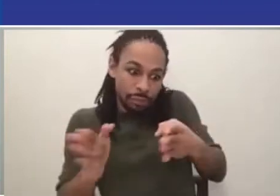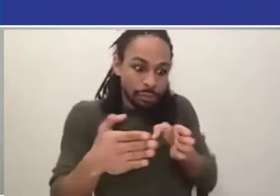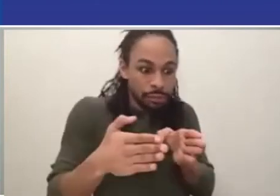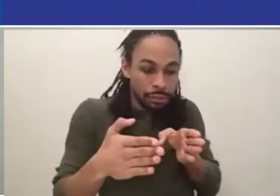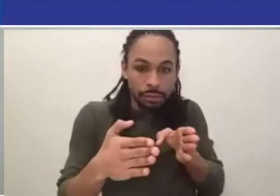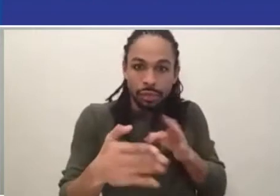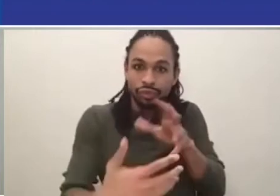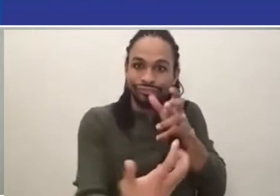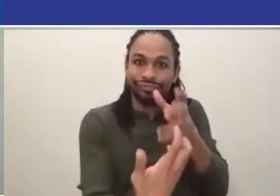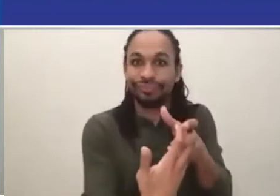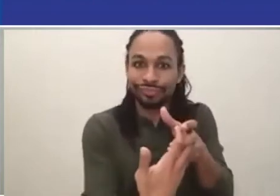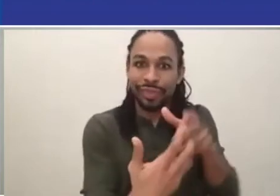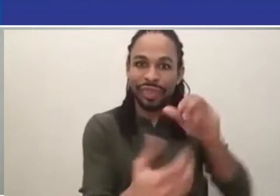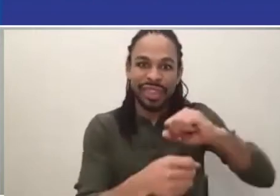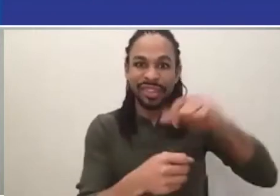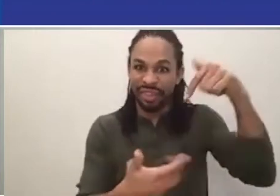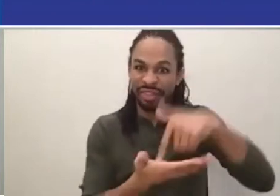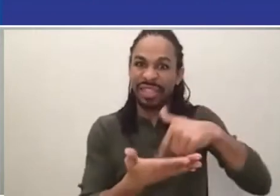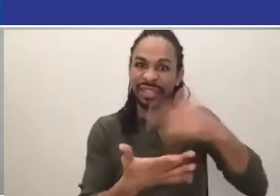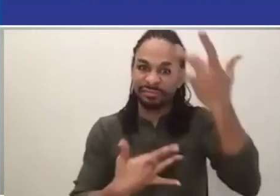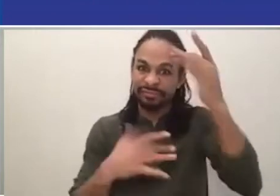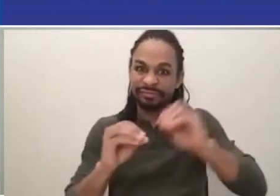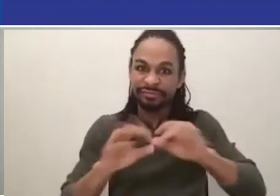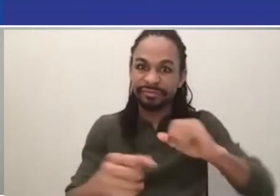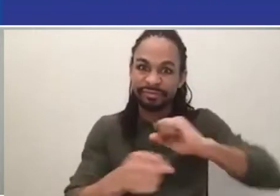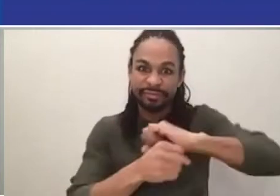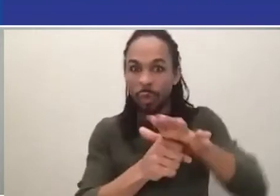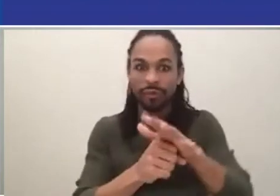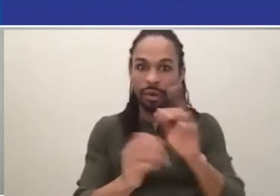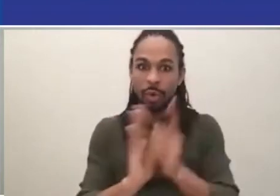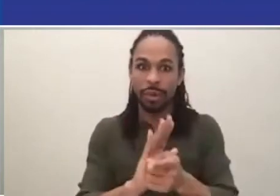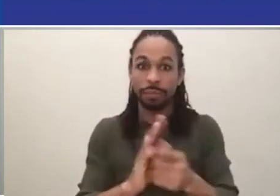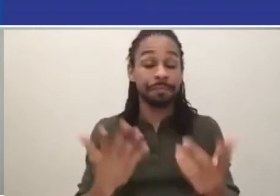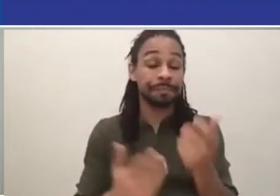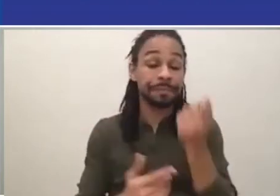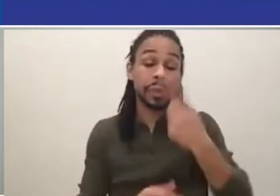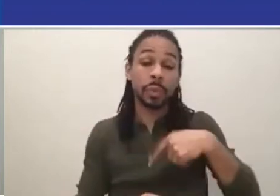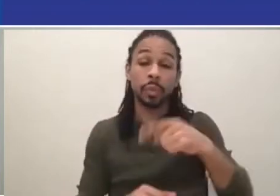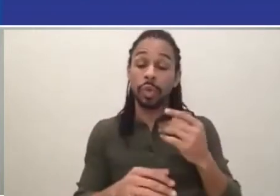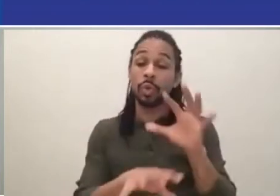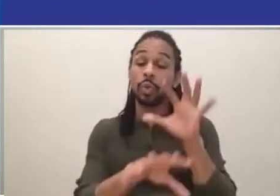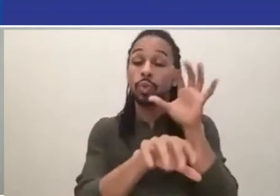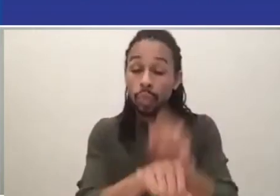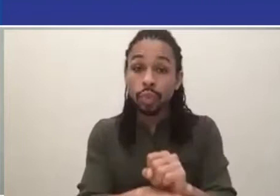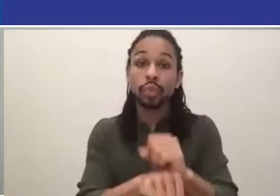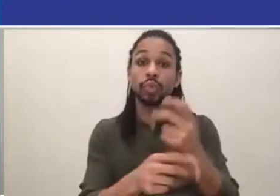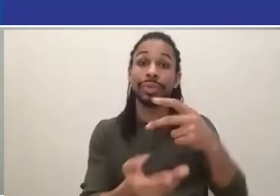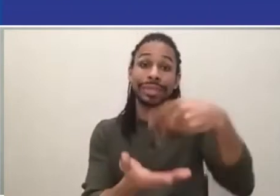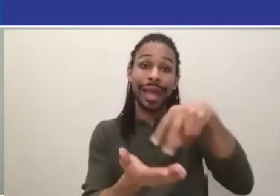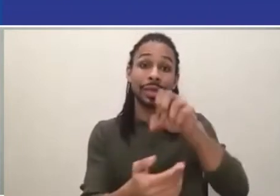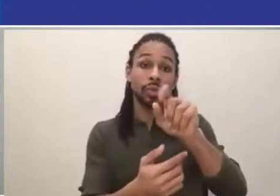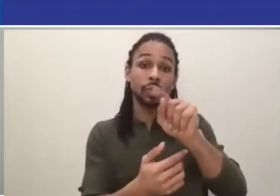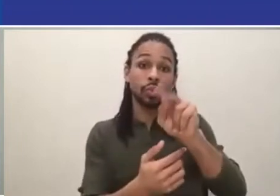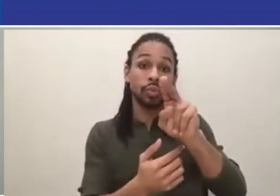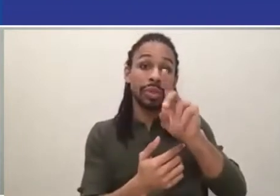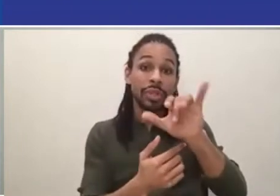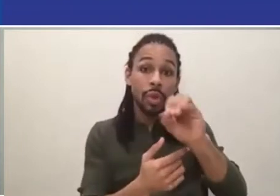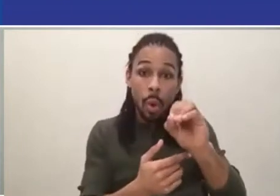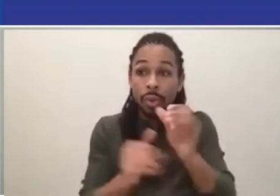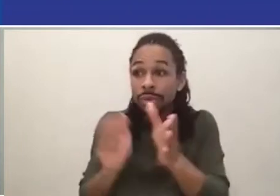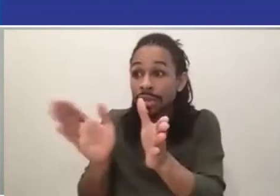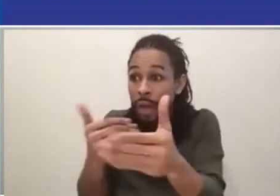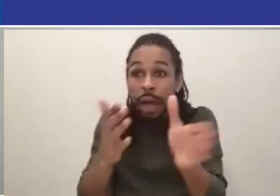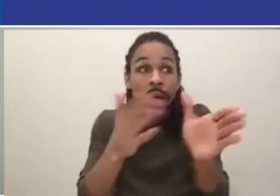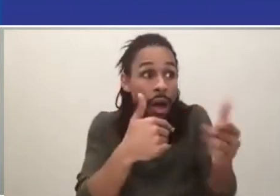We are used to being in public spaces, whether it's in New York City, the South Street Seaport,